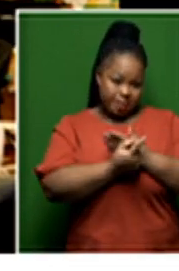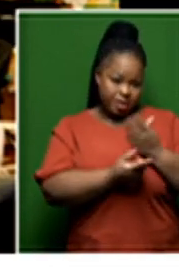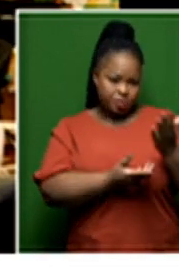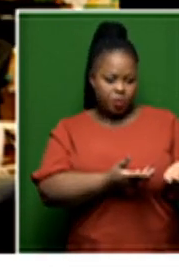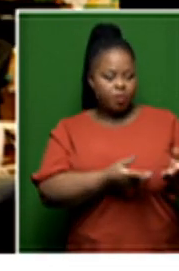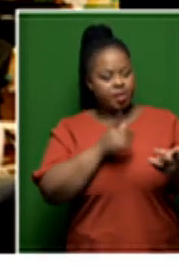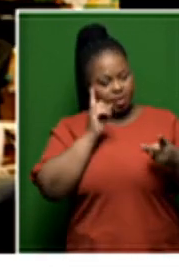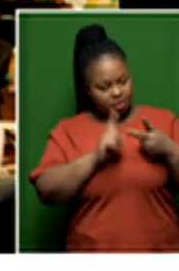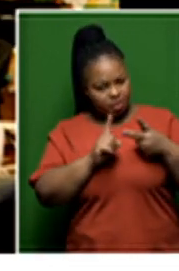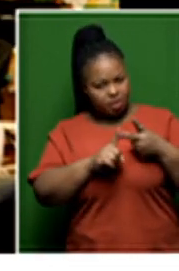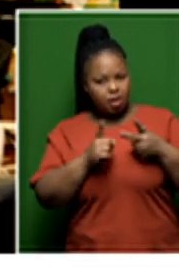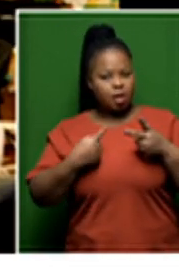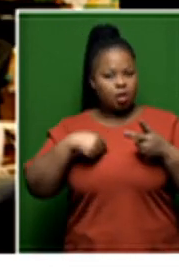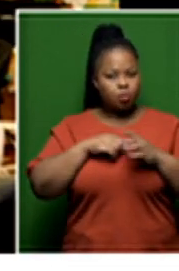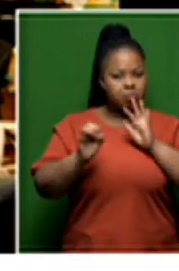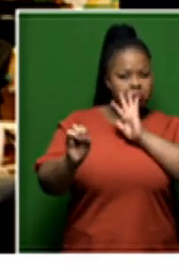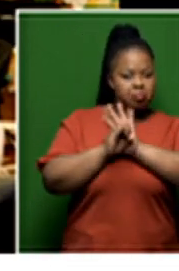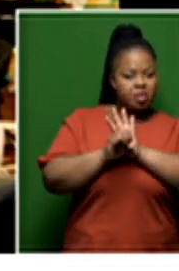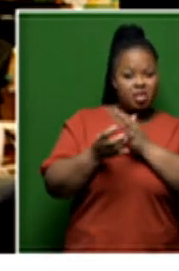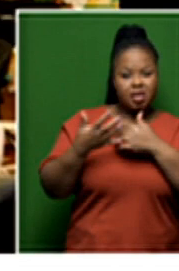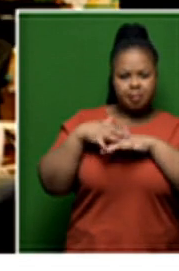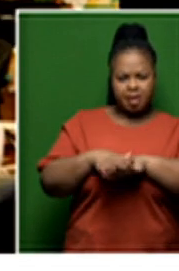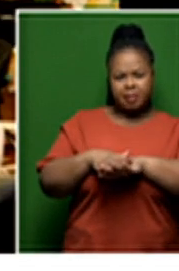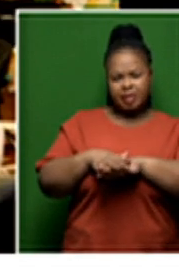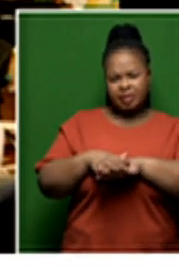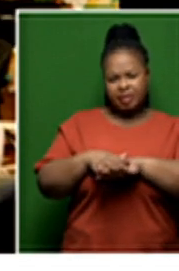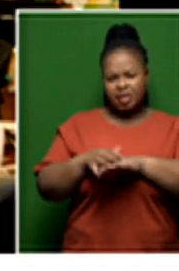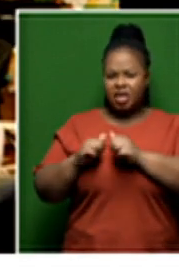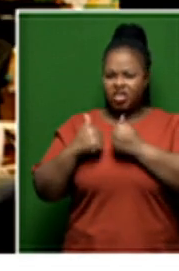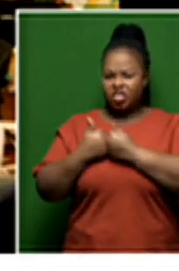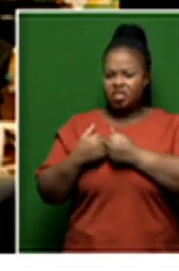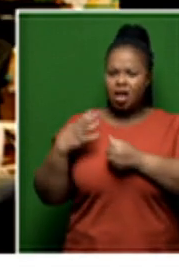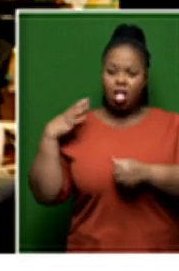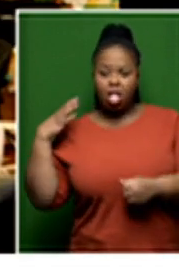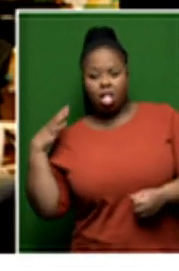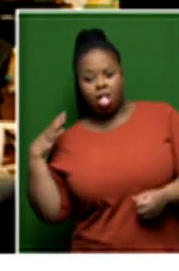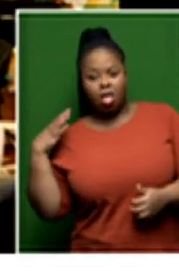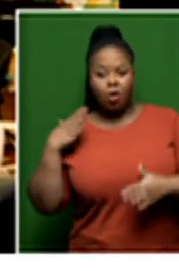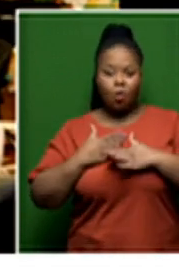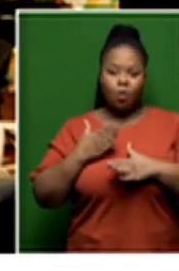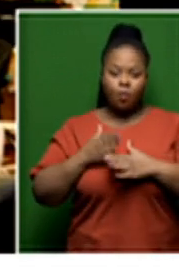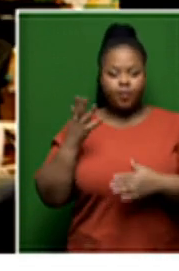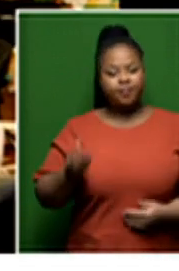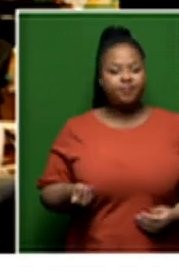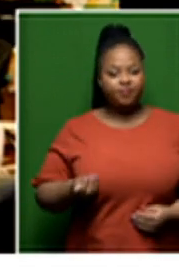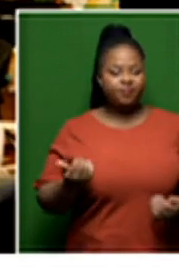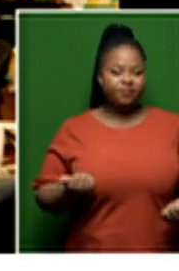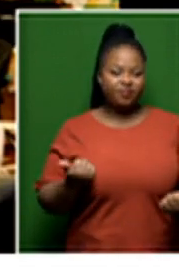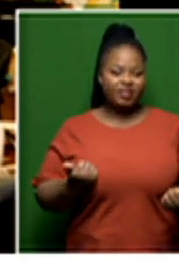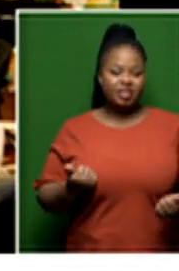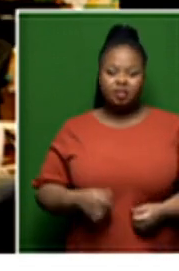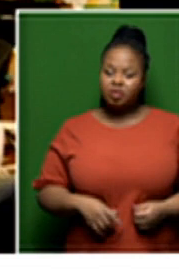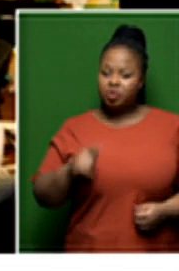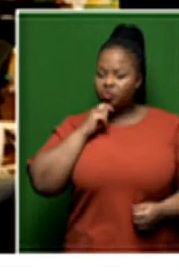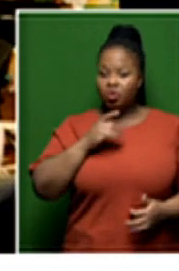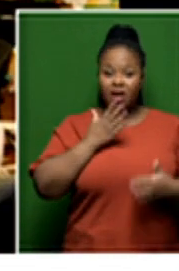we identified that the implementing agents had a lot of work to do. They were already overloaded with